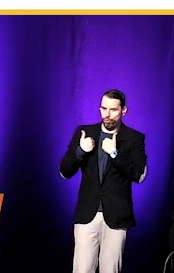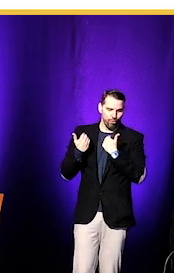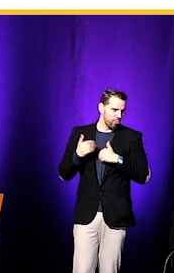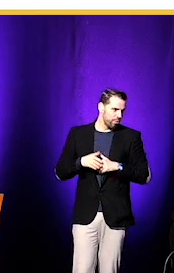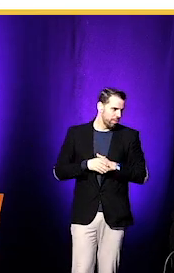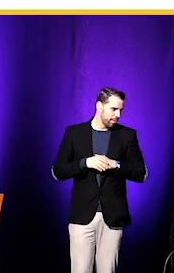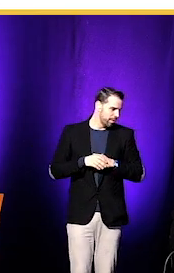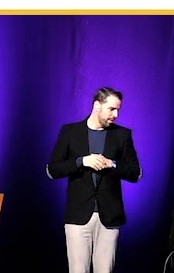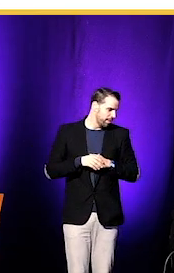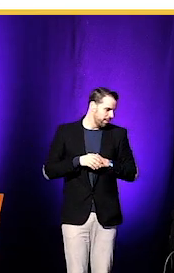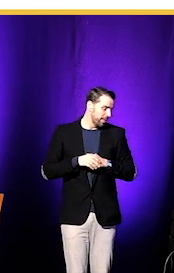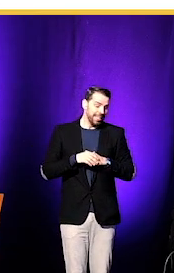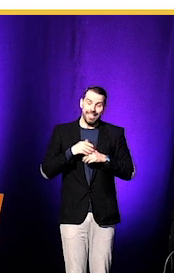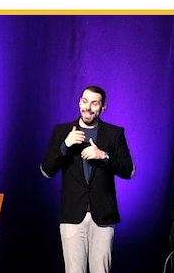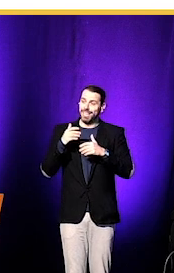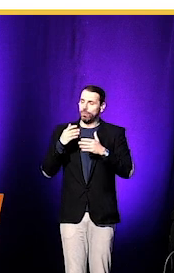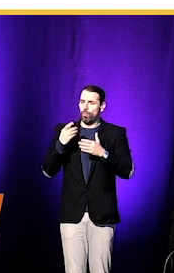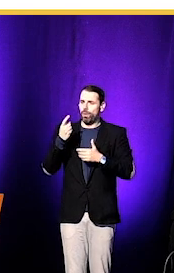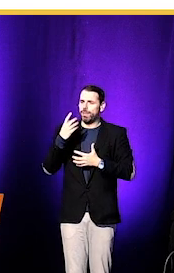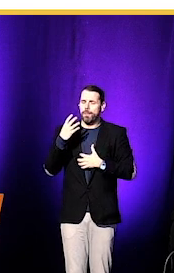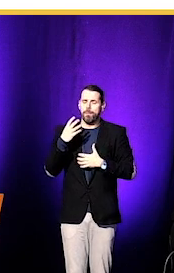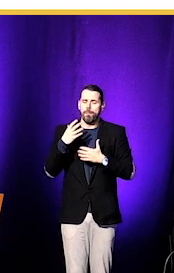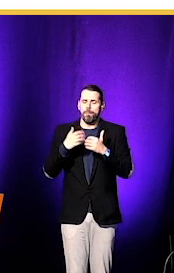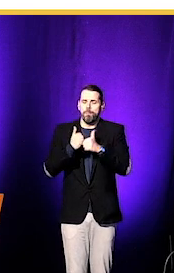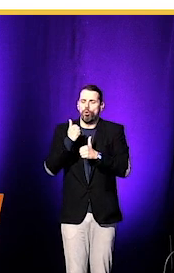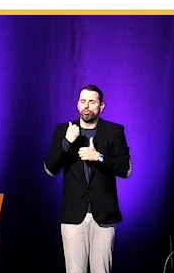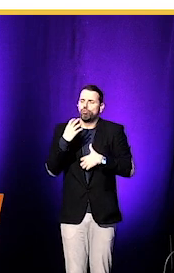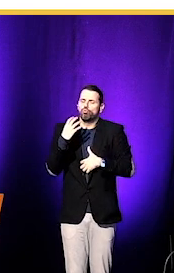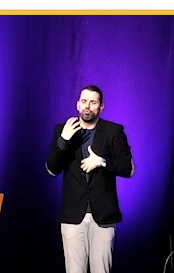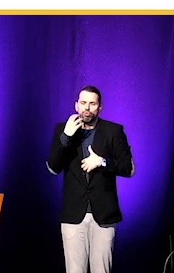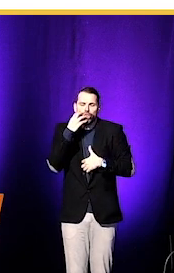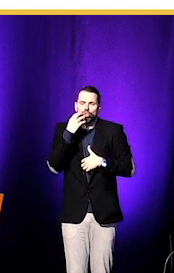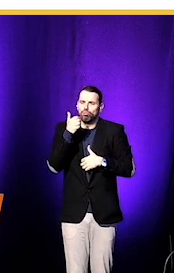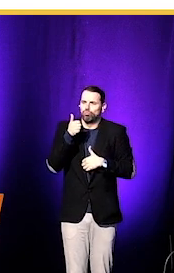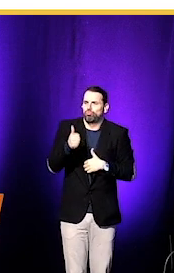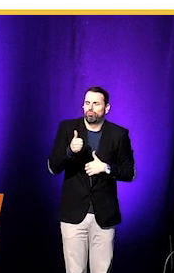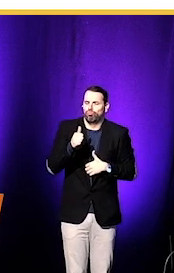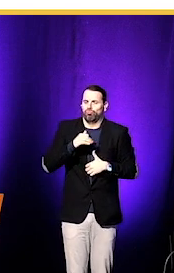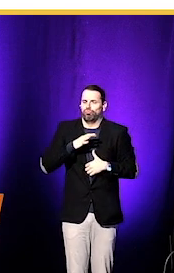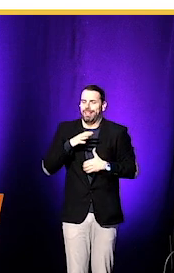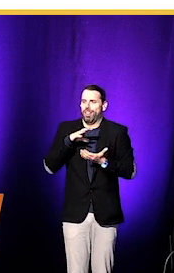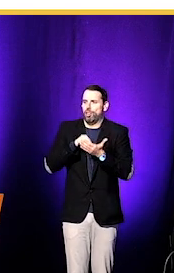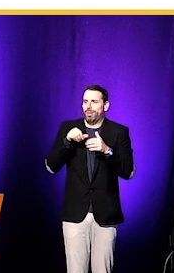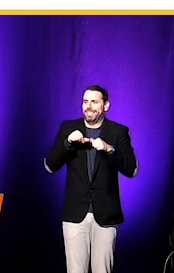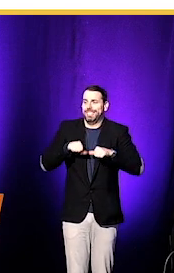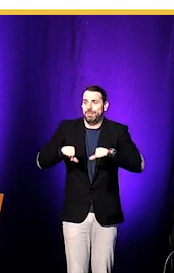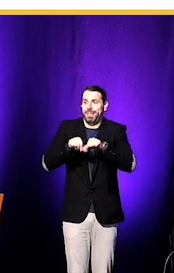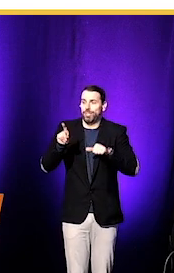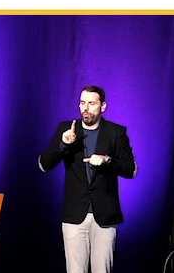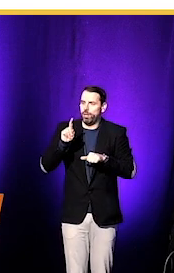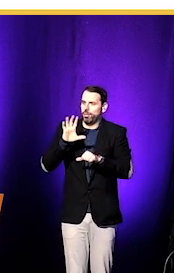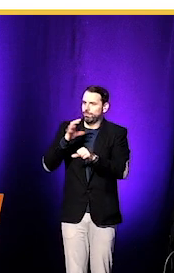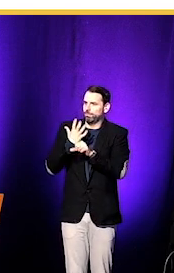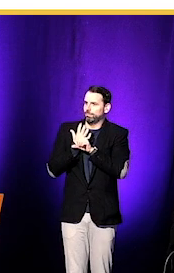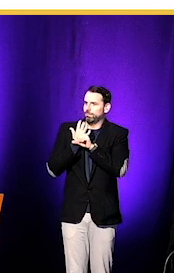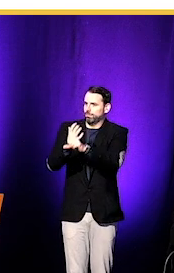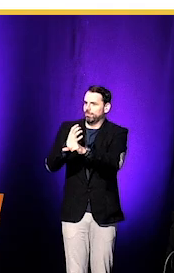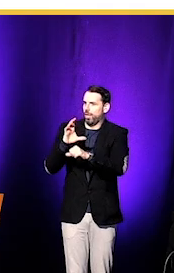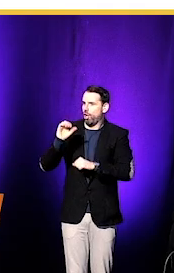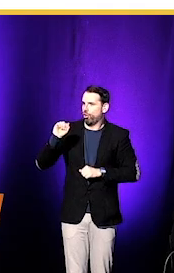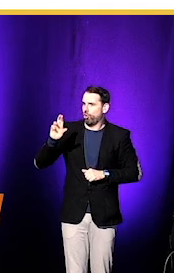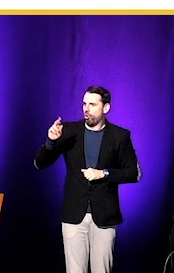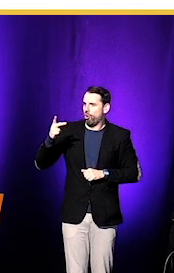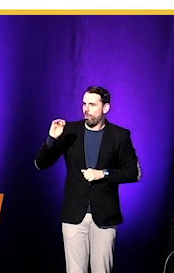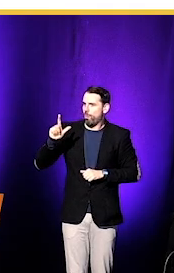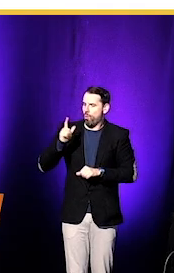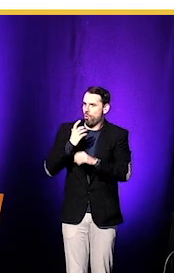resulted from carpooling that facilitated the UGS trek down the very crowded 405 freeway in Los Angeles, one